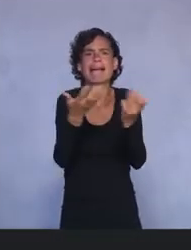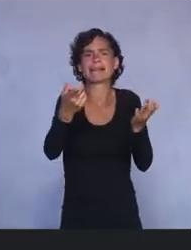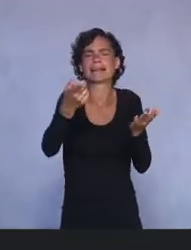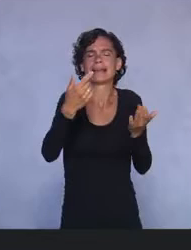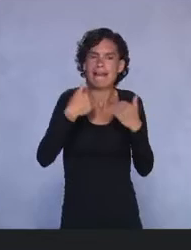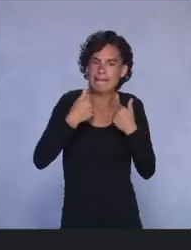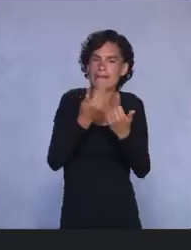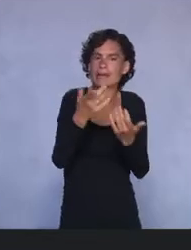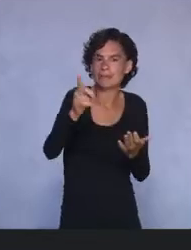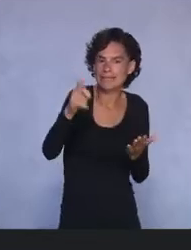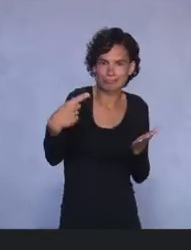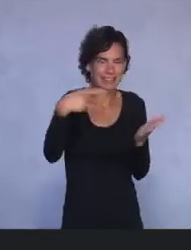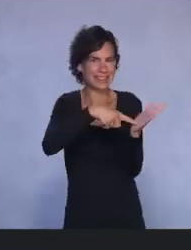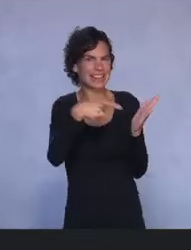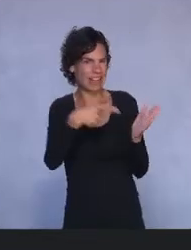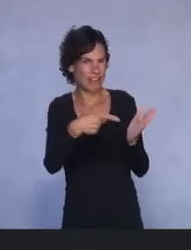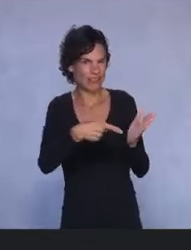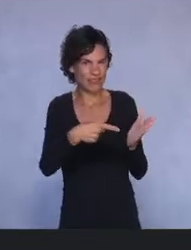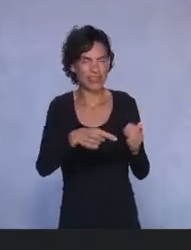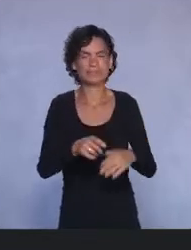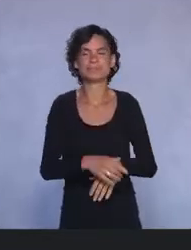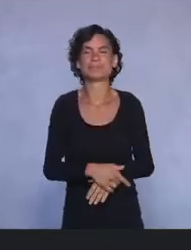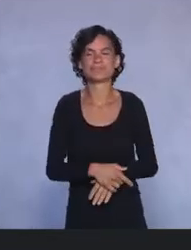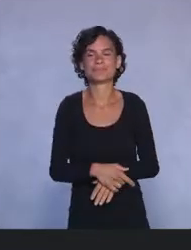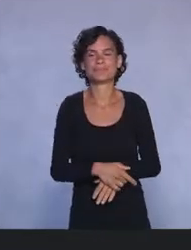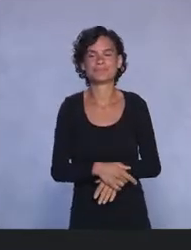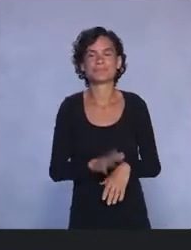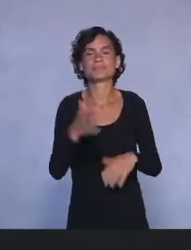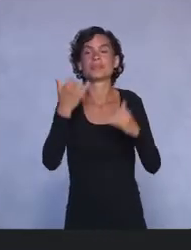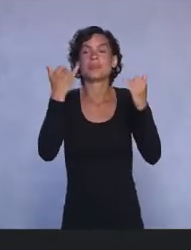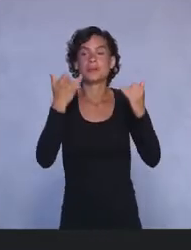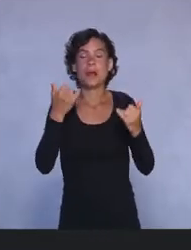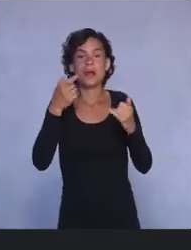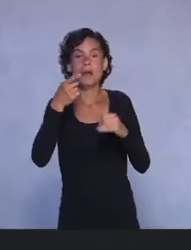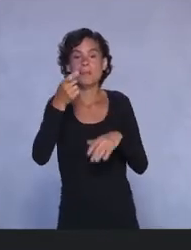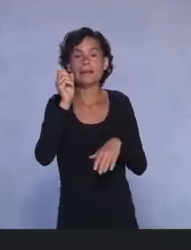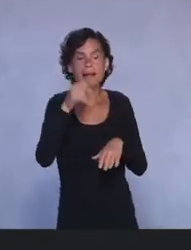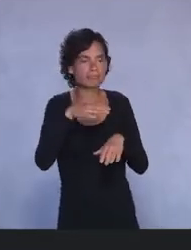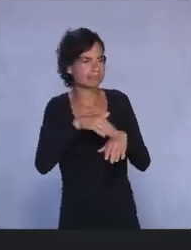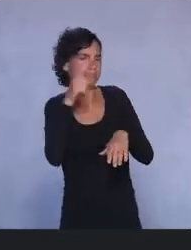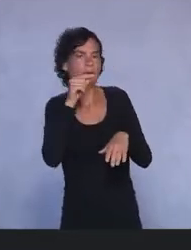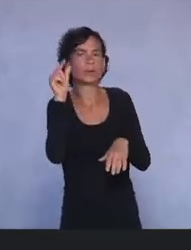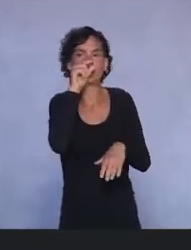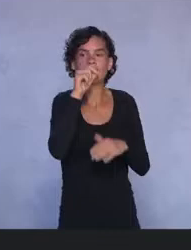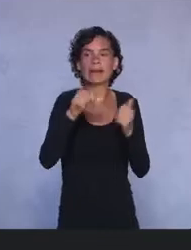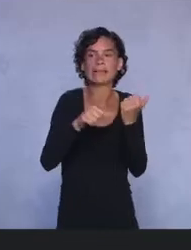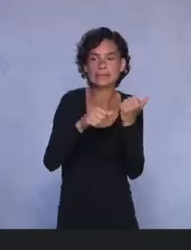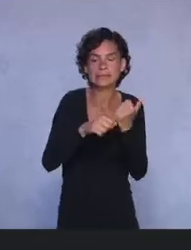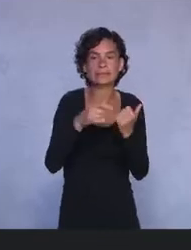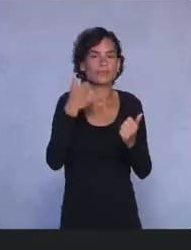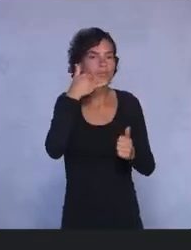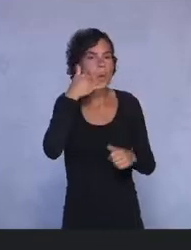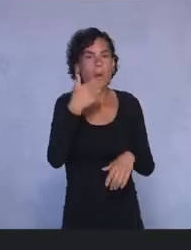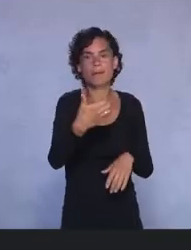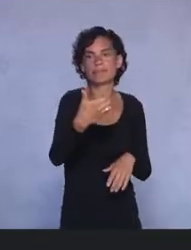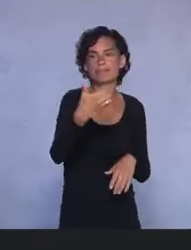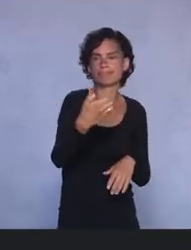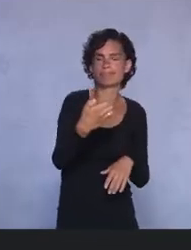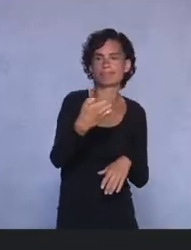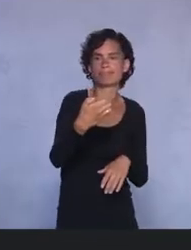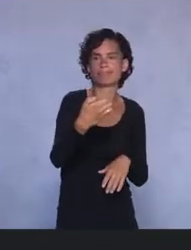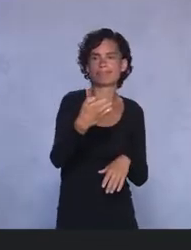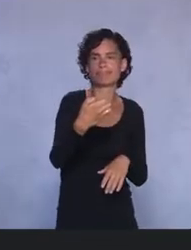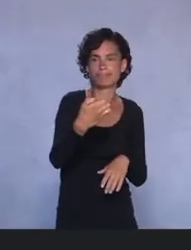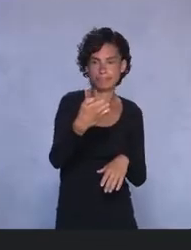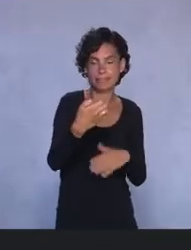fingertips. And now, you can invoke the Google Assistant by long pressing the power button, making it easier